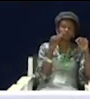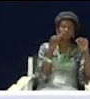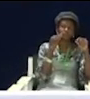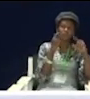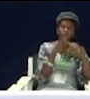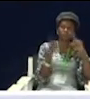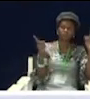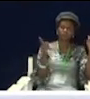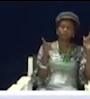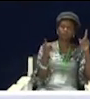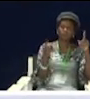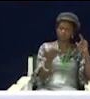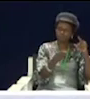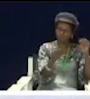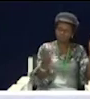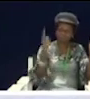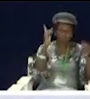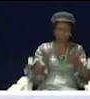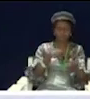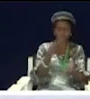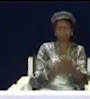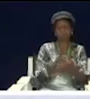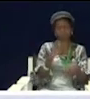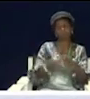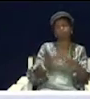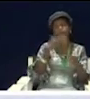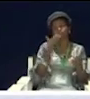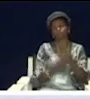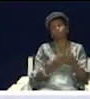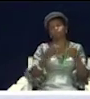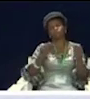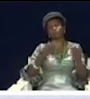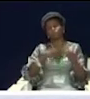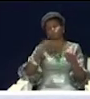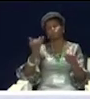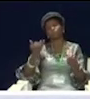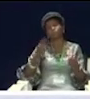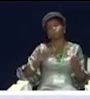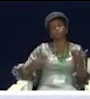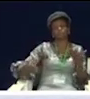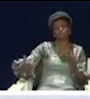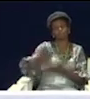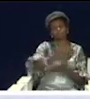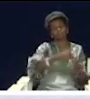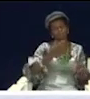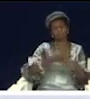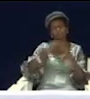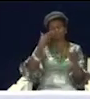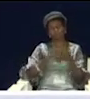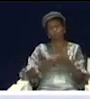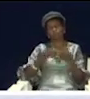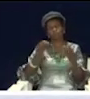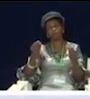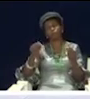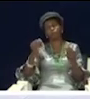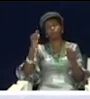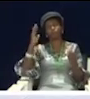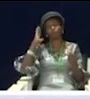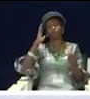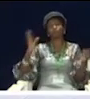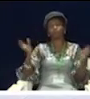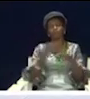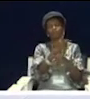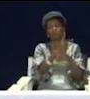but a few will land on good soil, and the harvest from the good soil will take